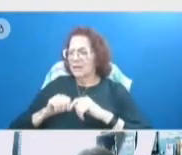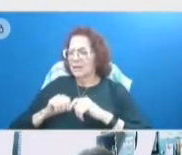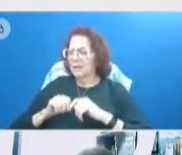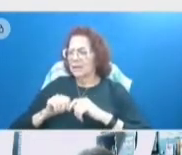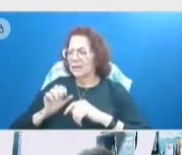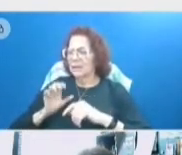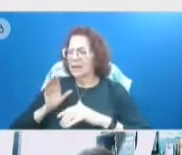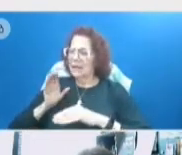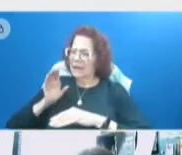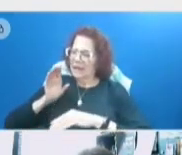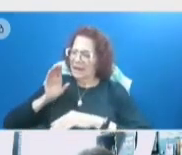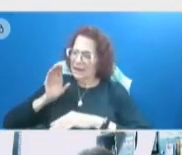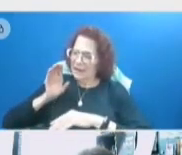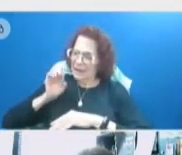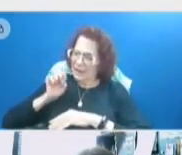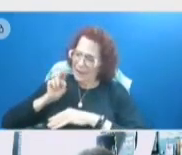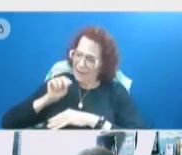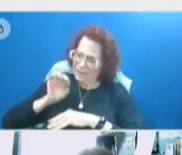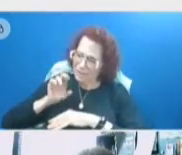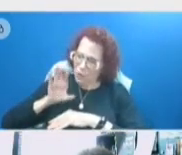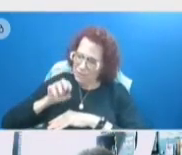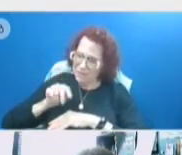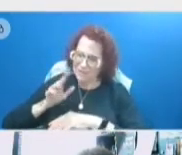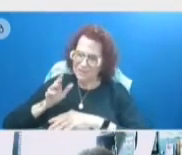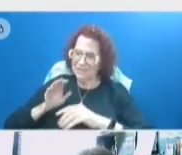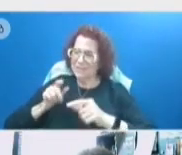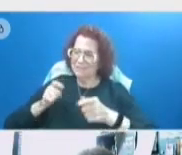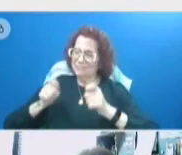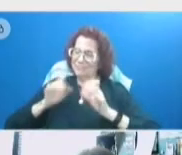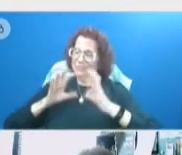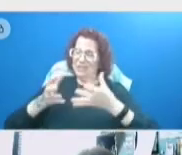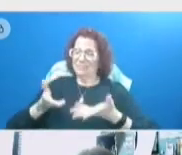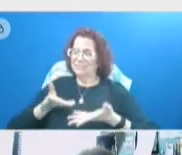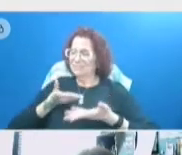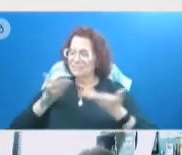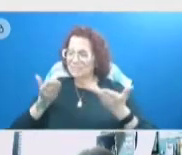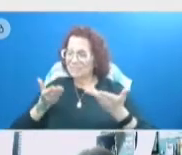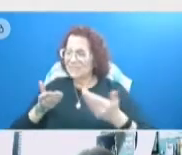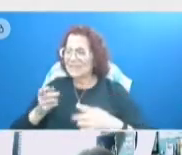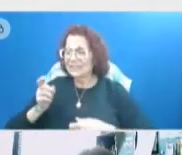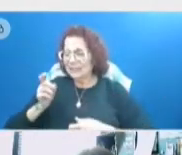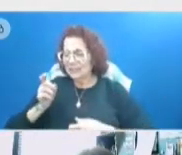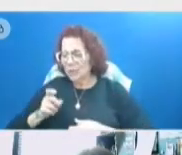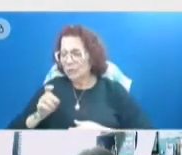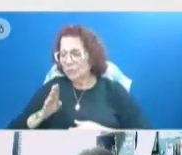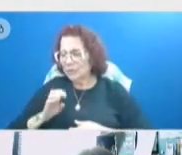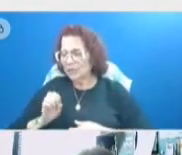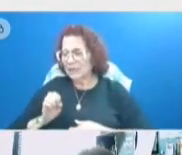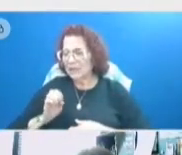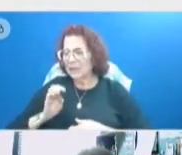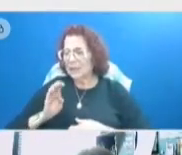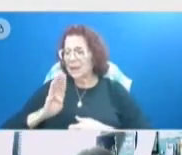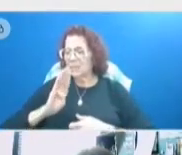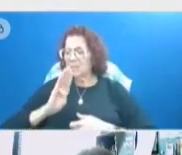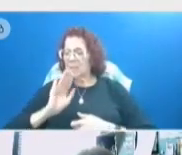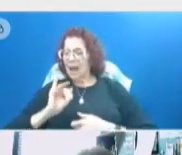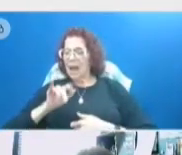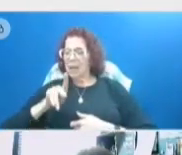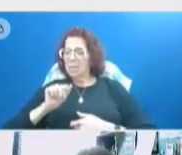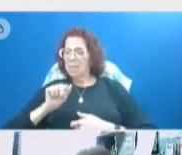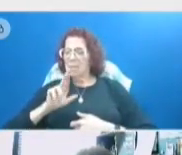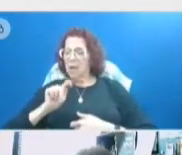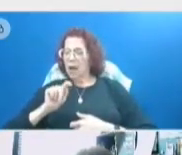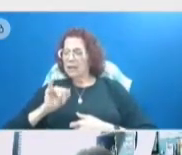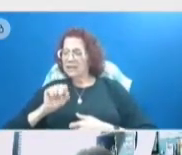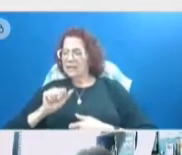party. And, the nature of elections is bipartisanship is the watchword. And unfortunately, we no longer have that in the